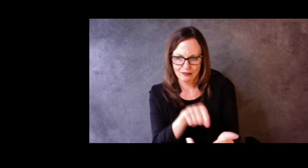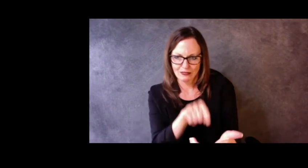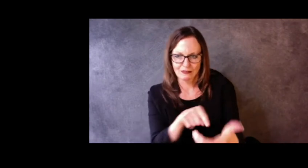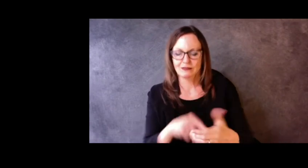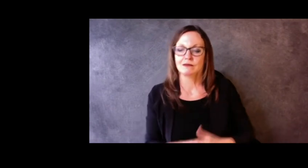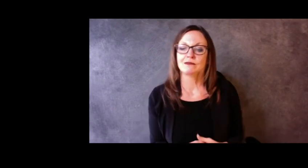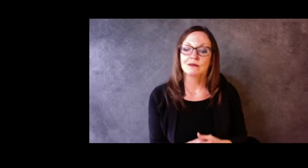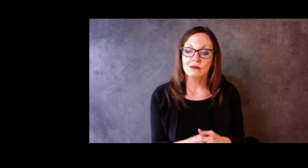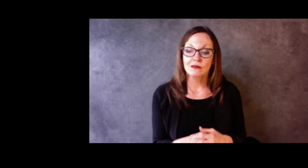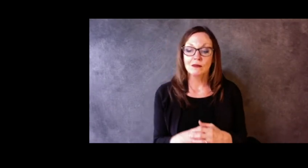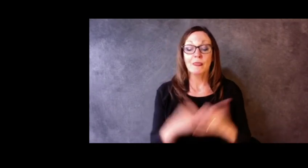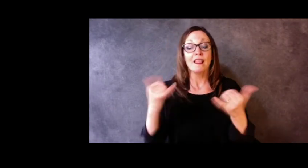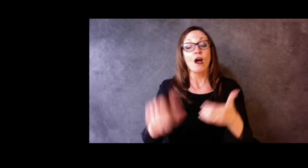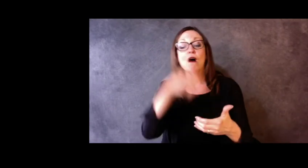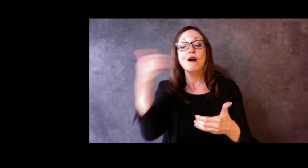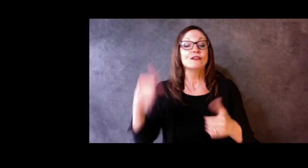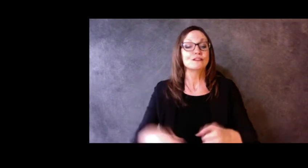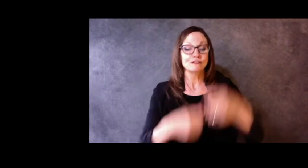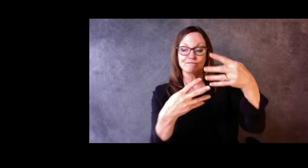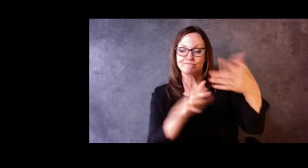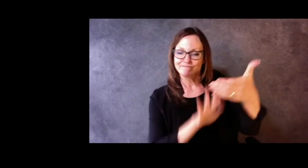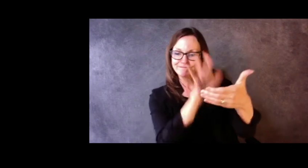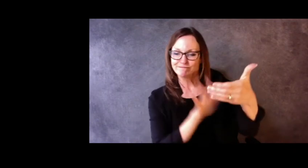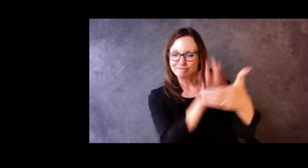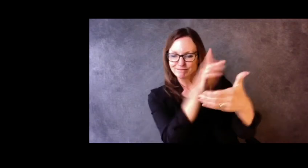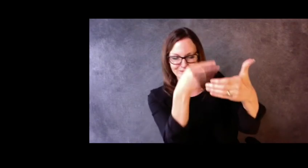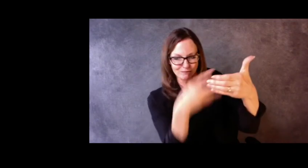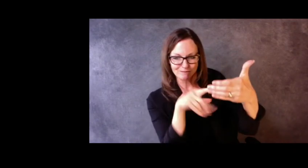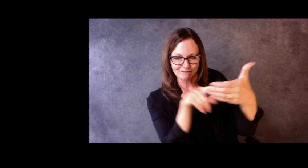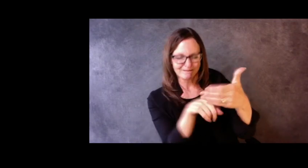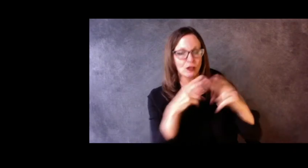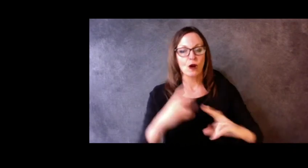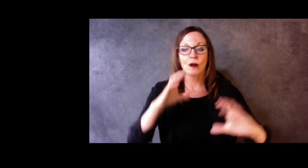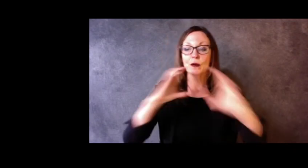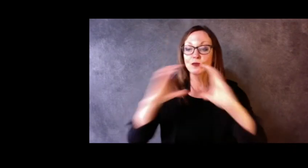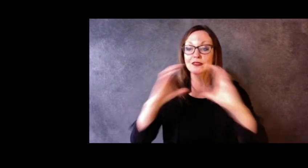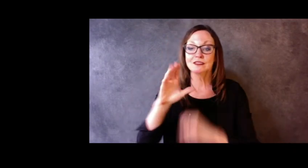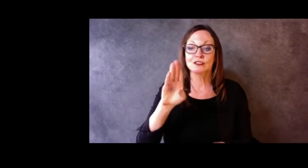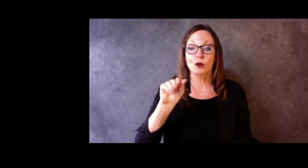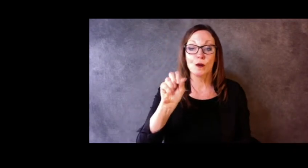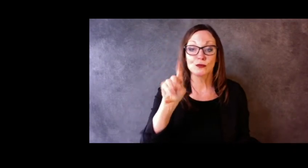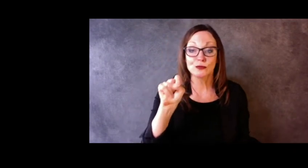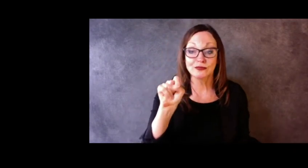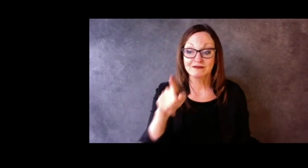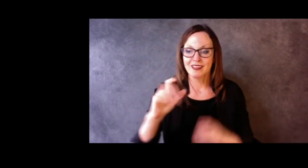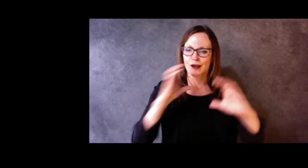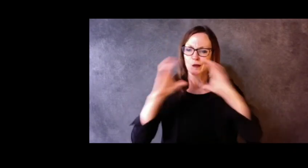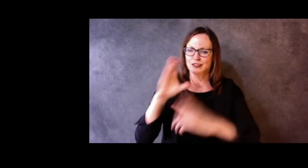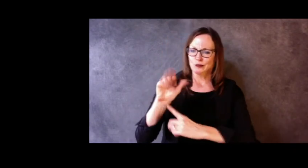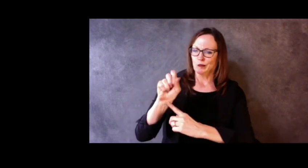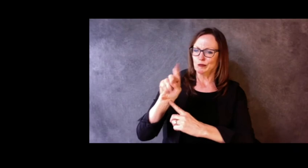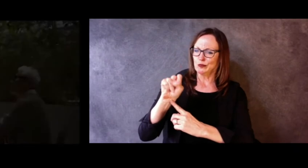Boost. Conversation Boost is a new feature for AirPods Pro designed to help people stay more connected in conversations when in crowded or